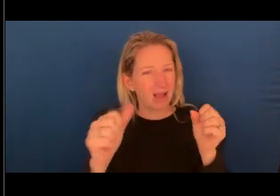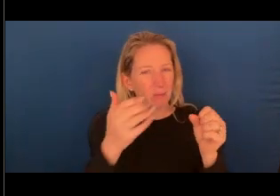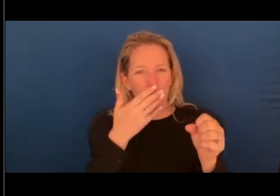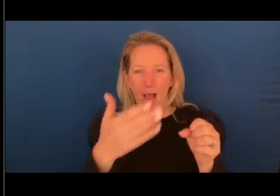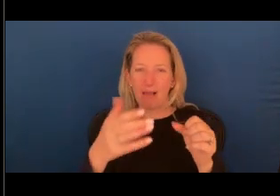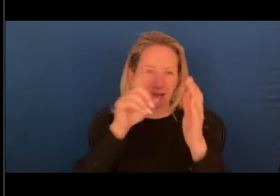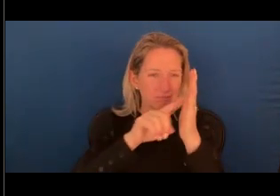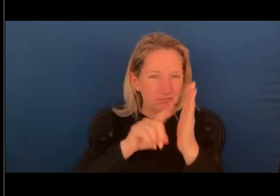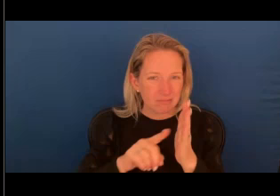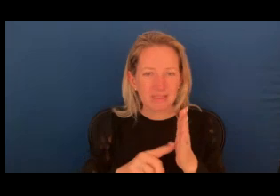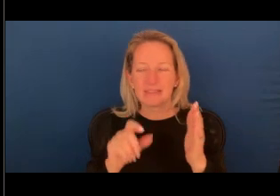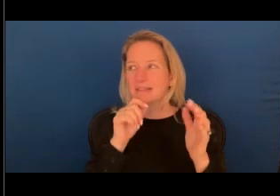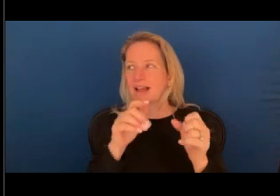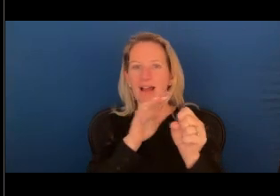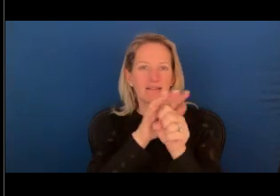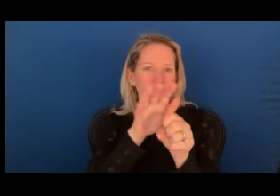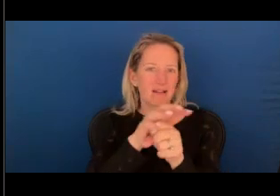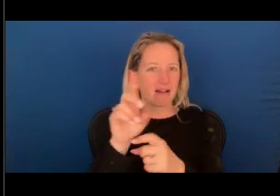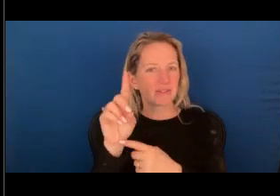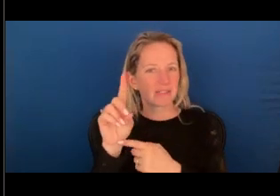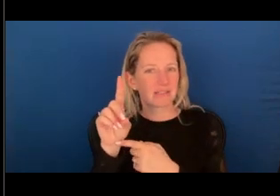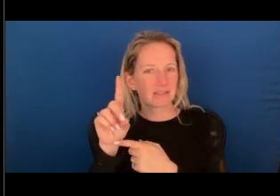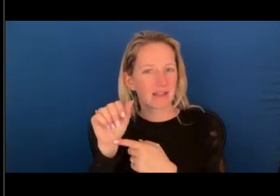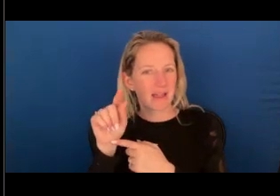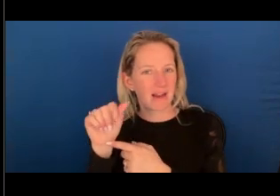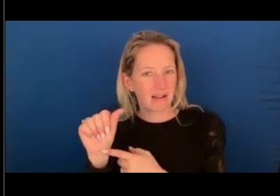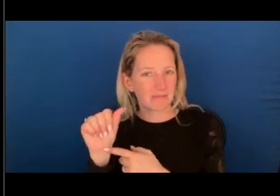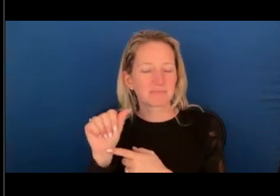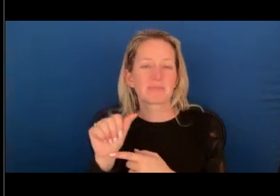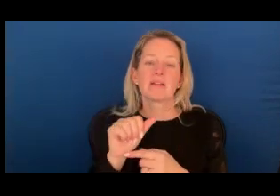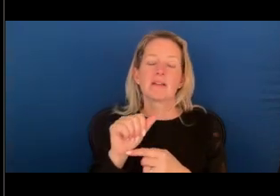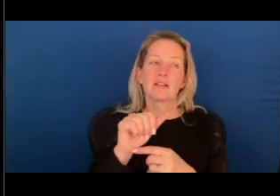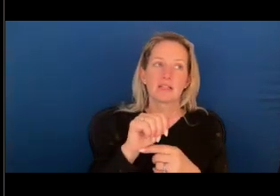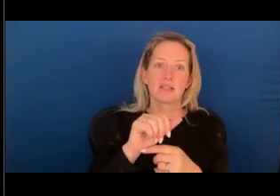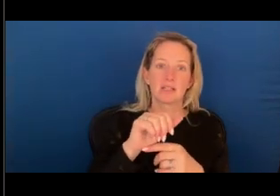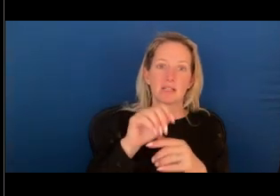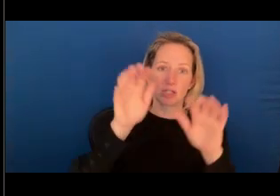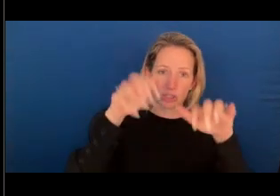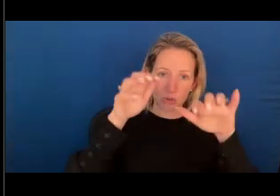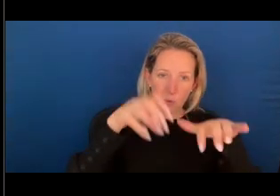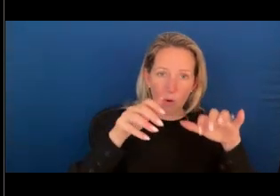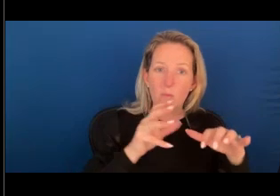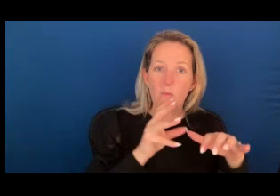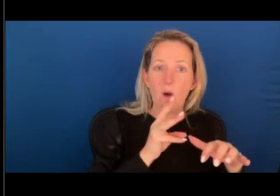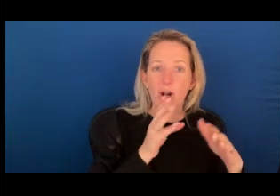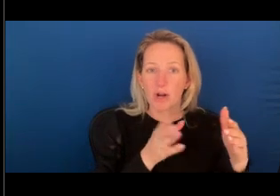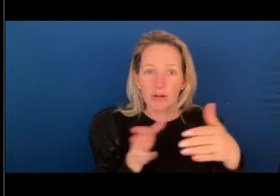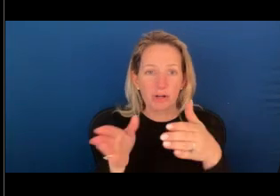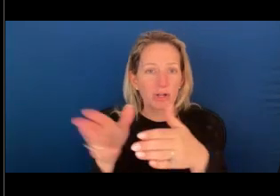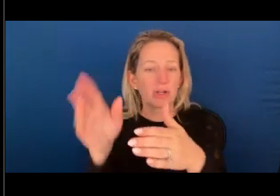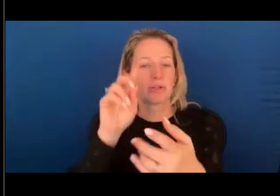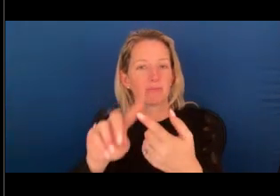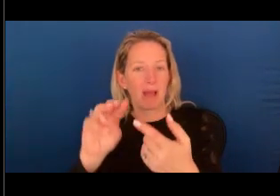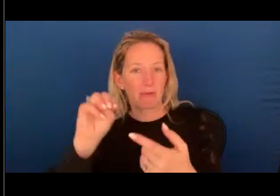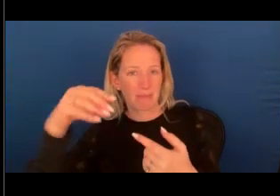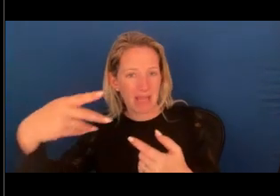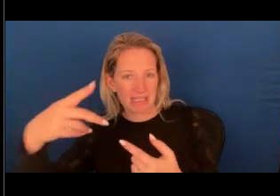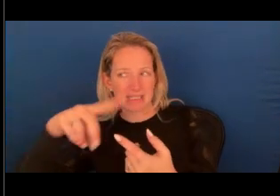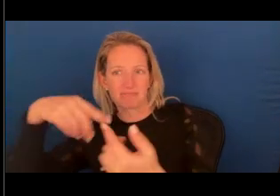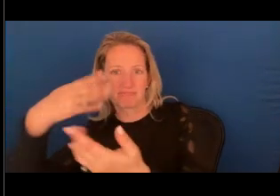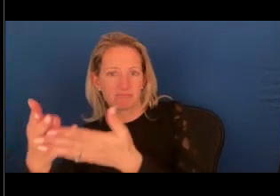the contribution of stormwater to microplastics in oceans. And part of that is probably because we don't have